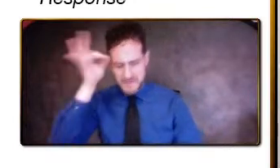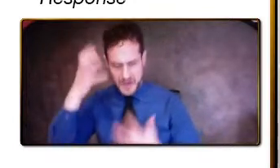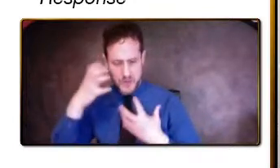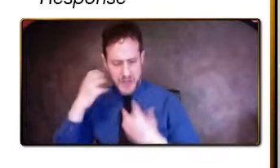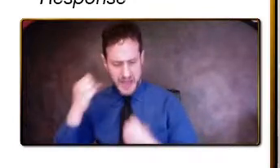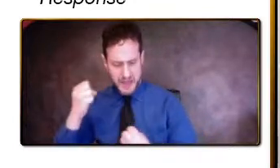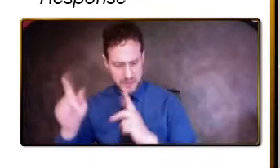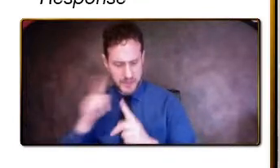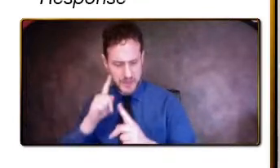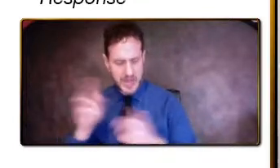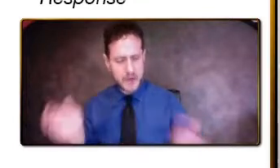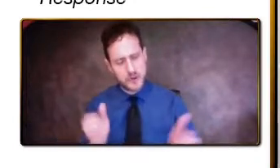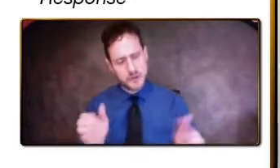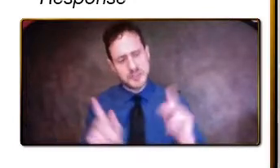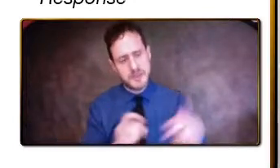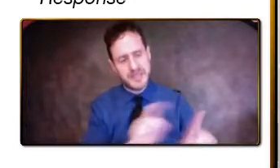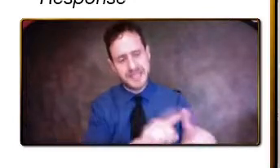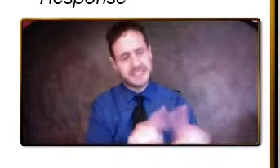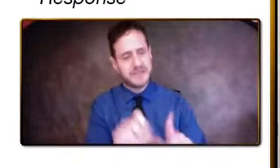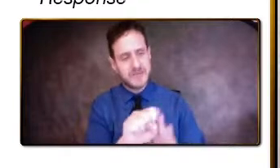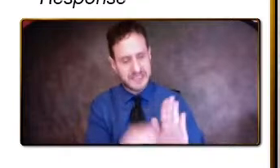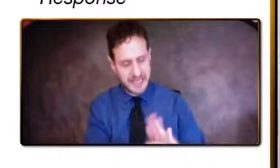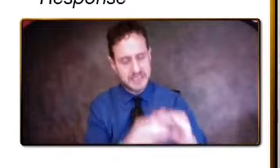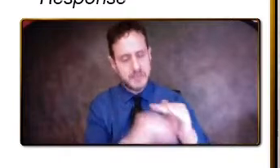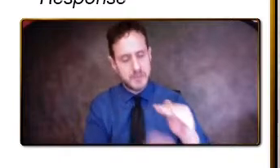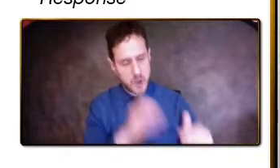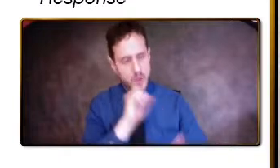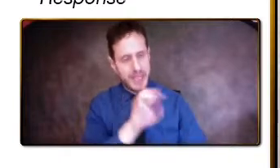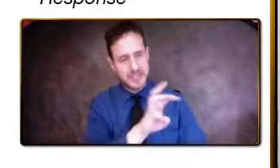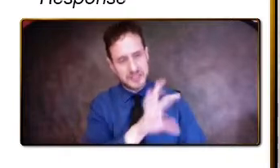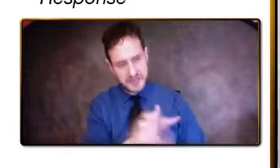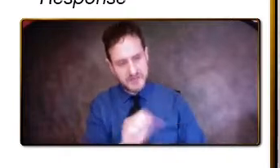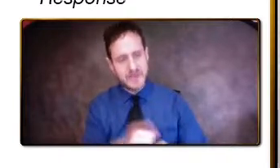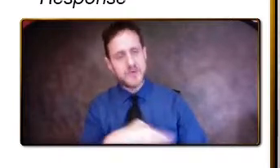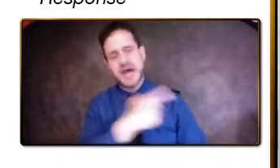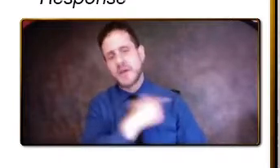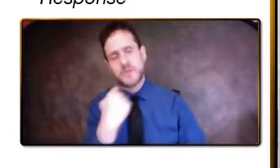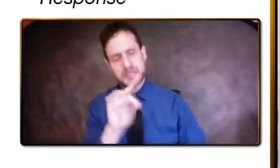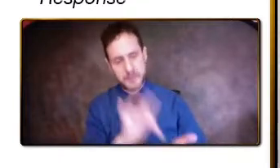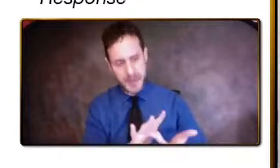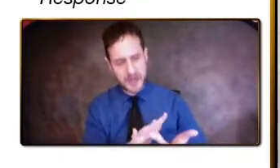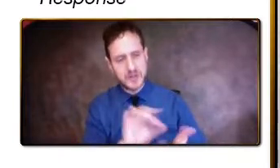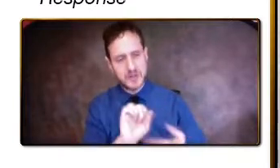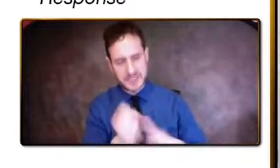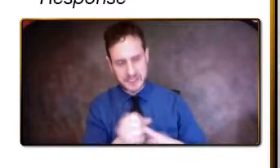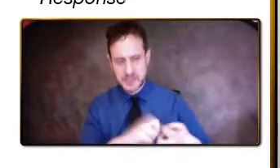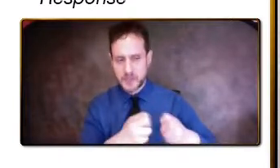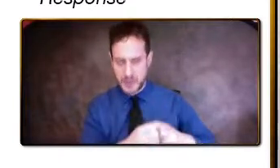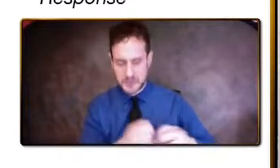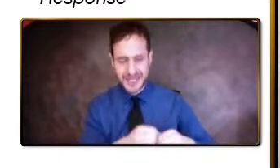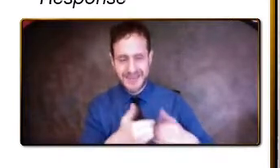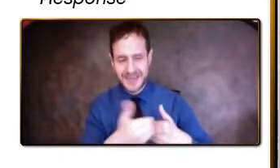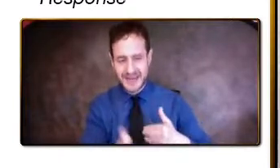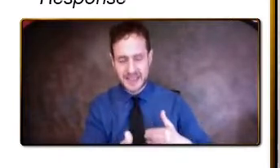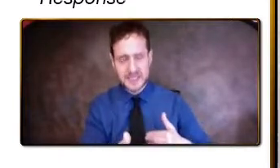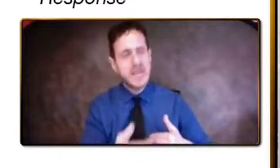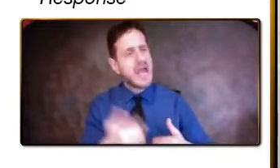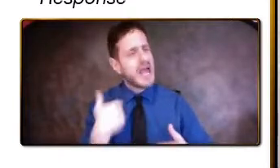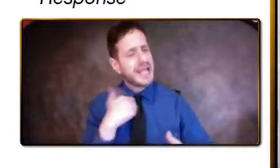with high-risk medical conditions in the next phase. Does Illinois have plans to include this group in Phase 1B? Why or why